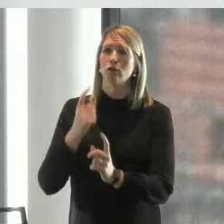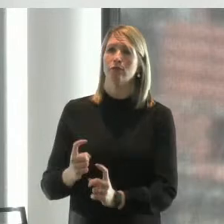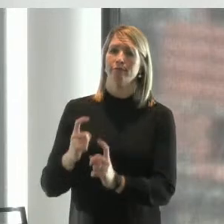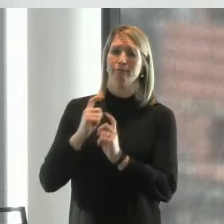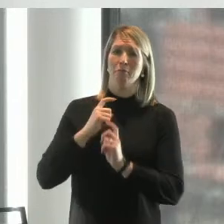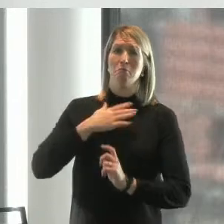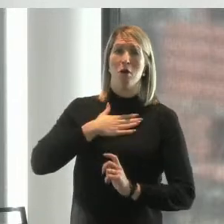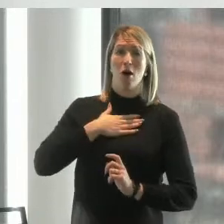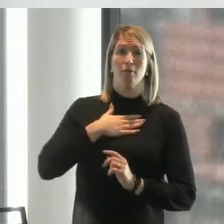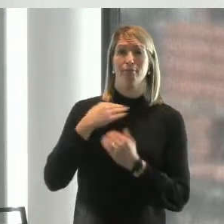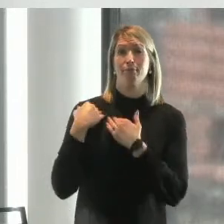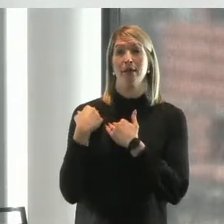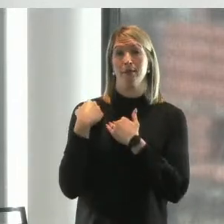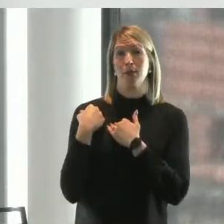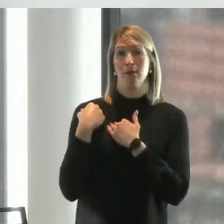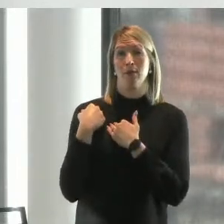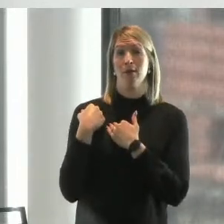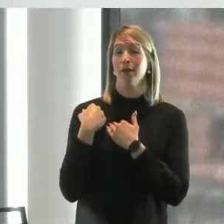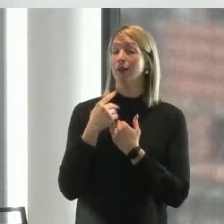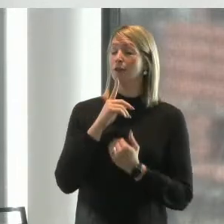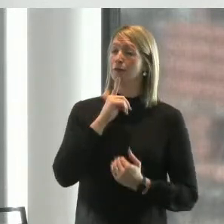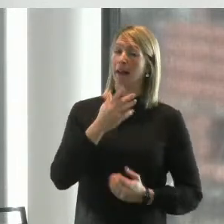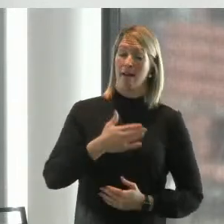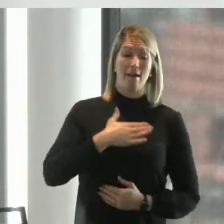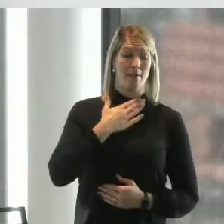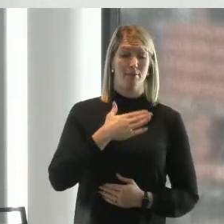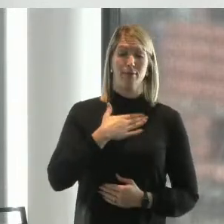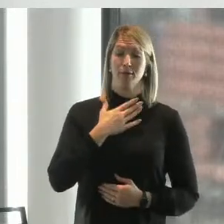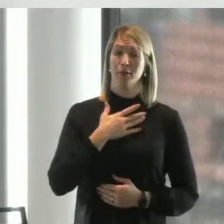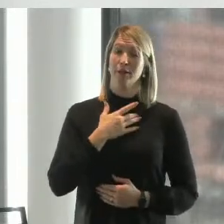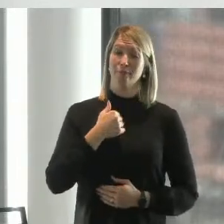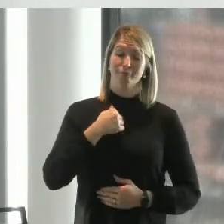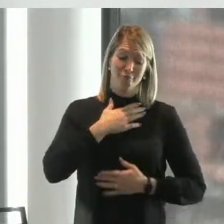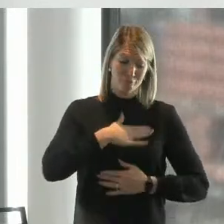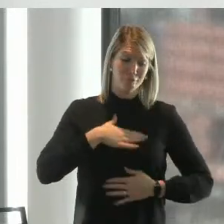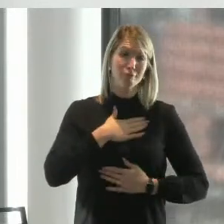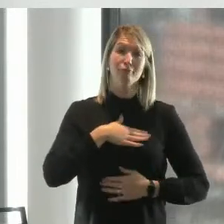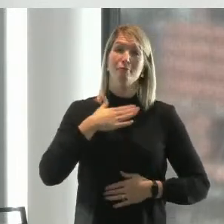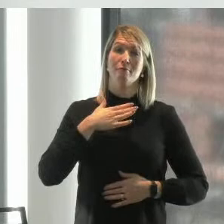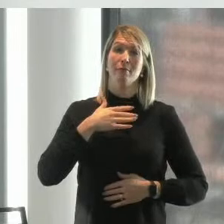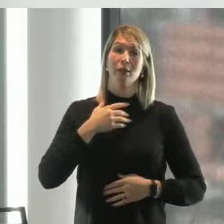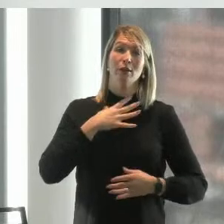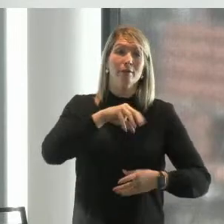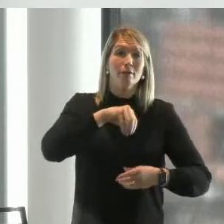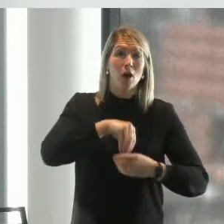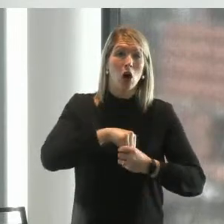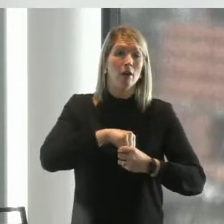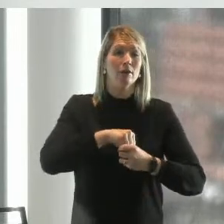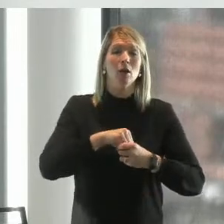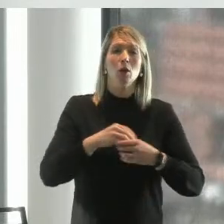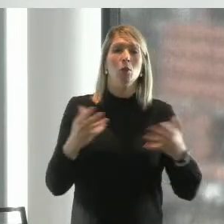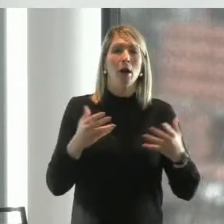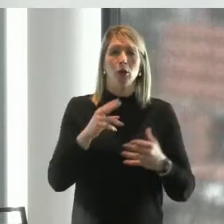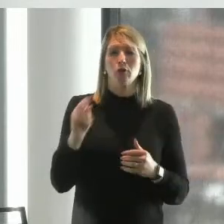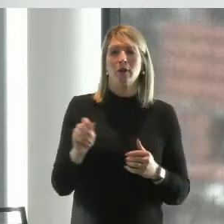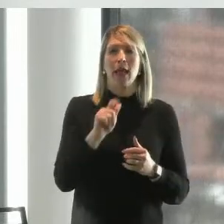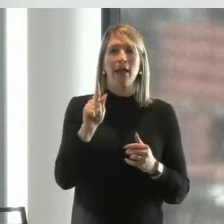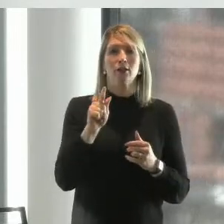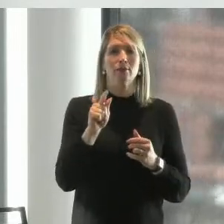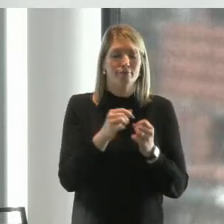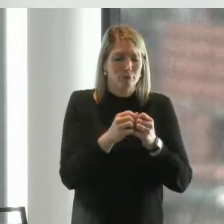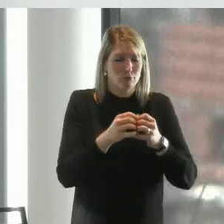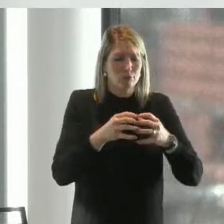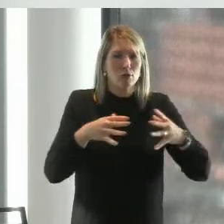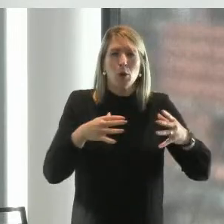very blessed and happy to be in. It's something, quite a joy, to be part of growth, of a new